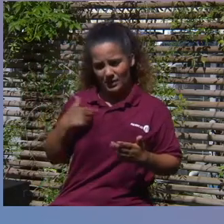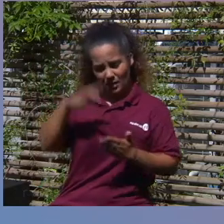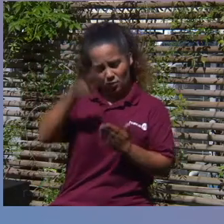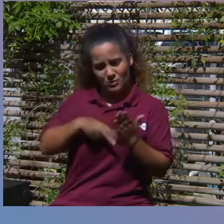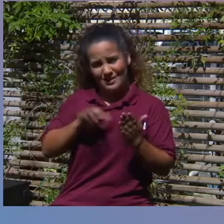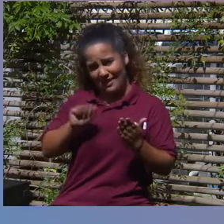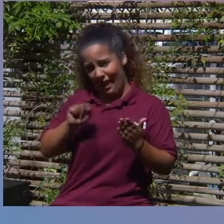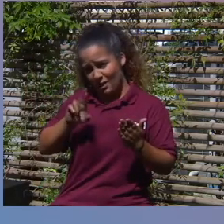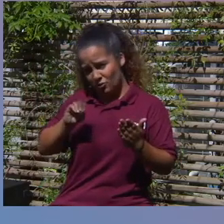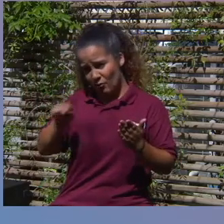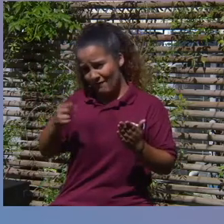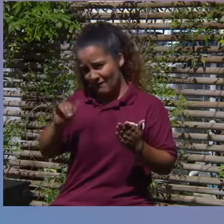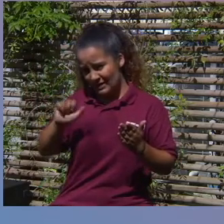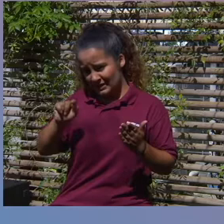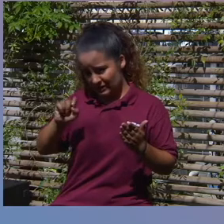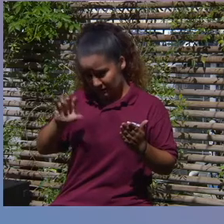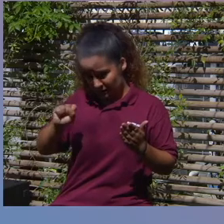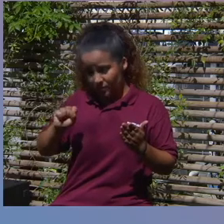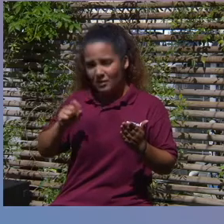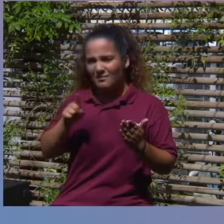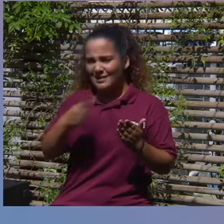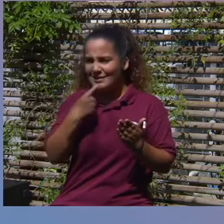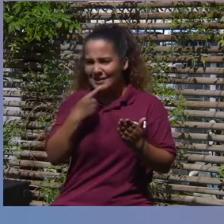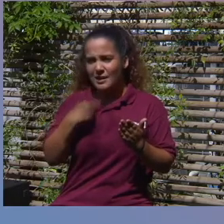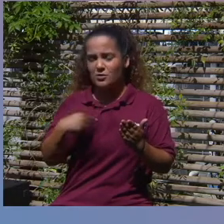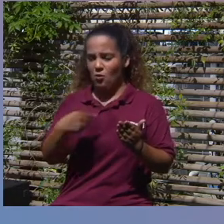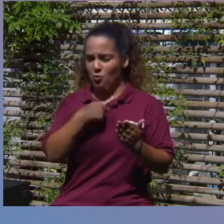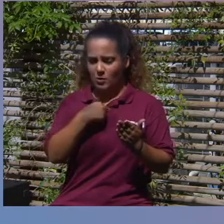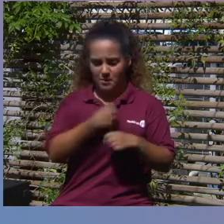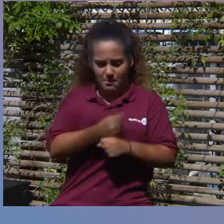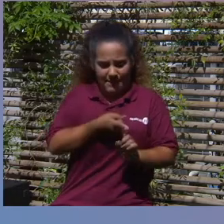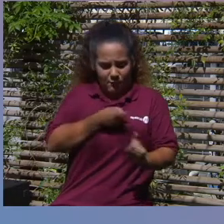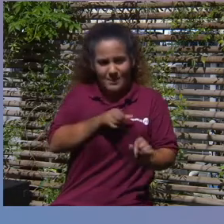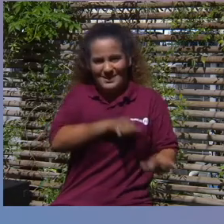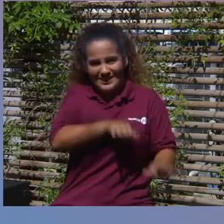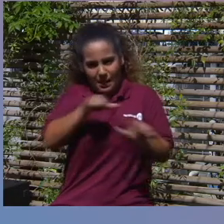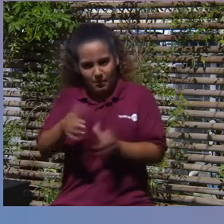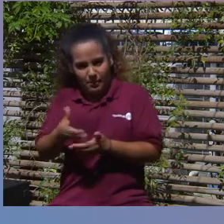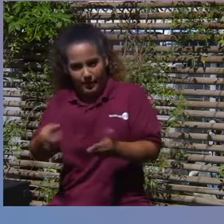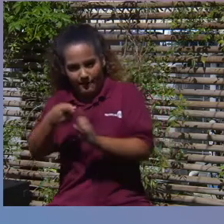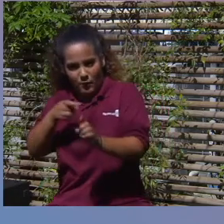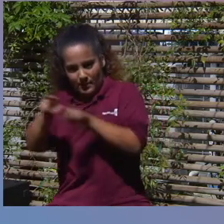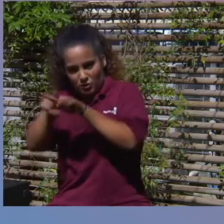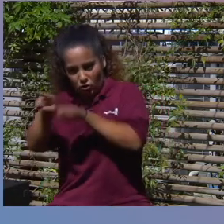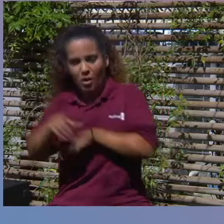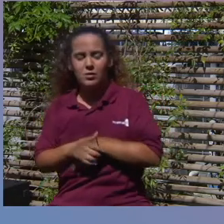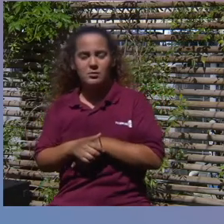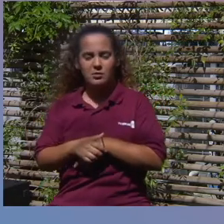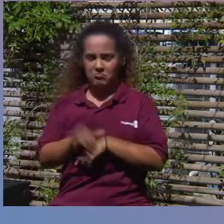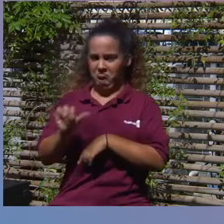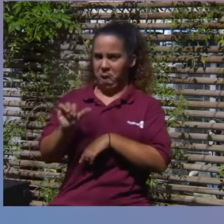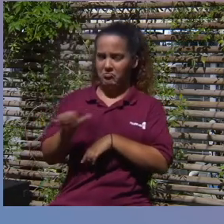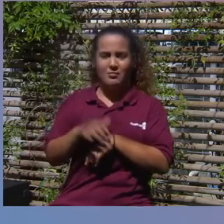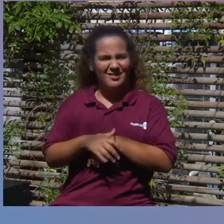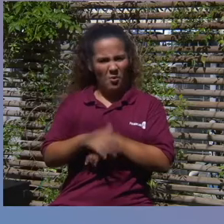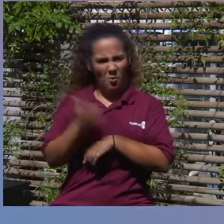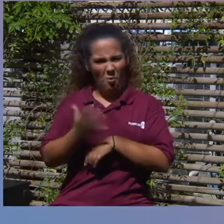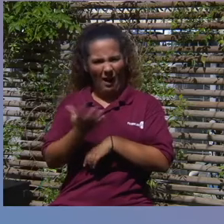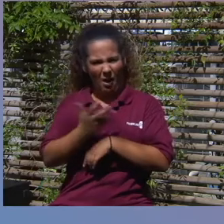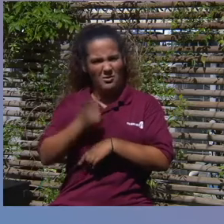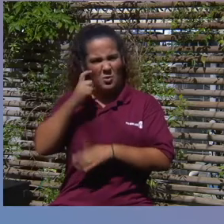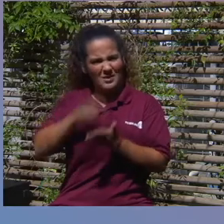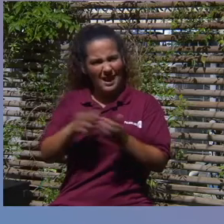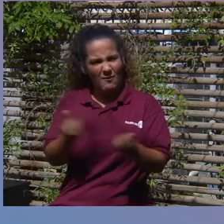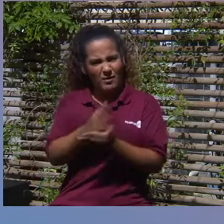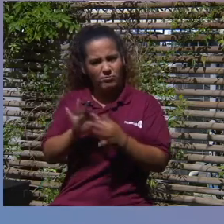astrophysicists and they talk about like we're comprised of the same thing that is in the stars, right? Yes. Like, what are you talking? Like, it was just the connectedness of everything, right? Yes. But there's a